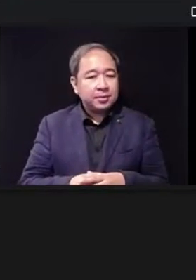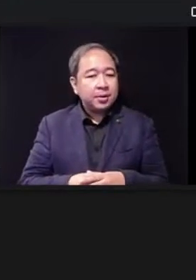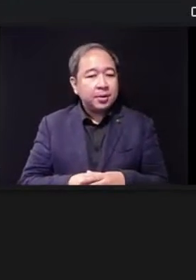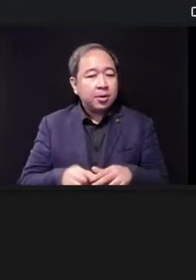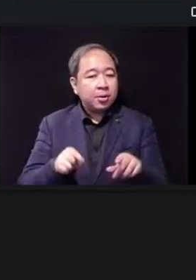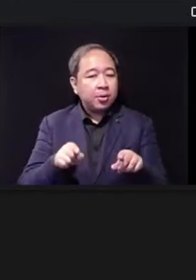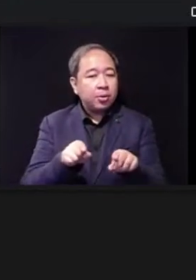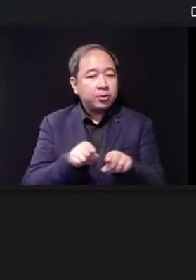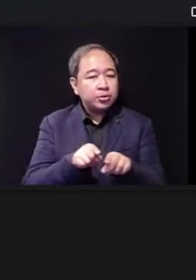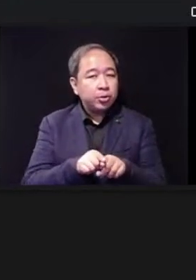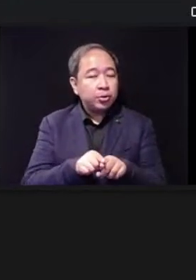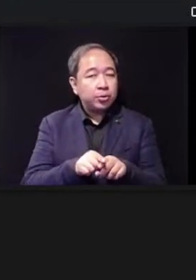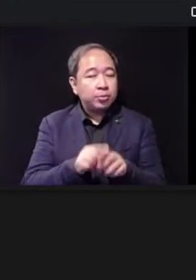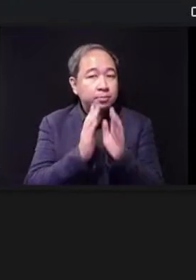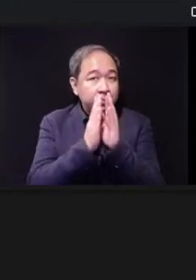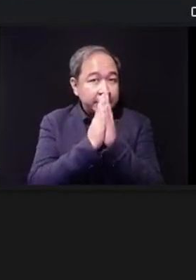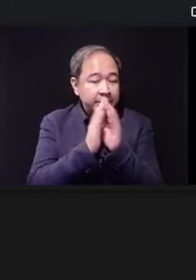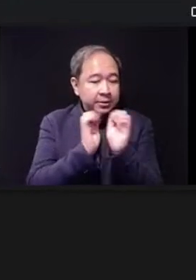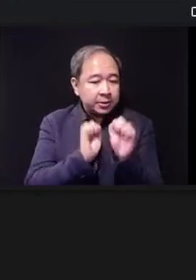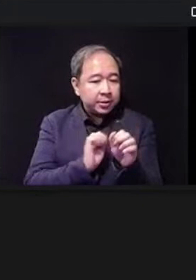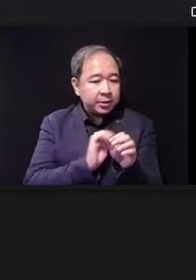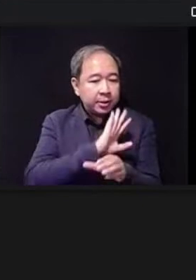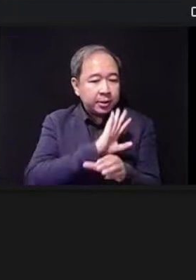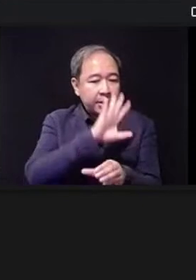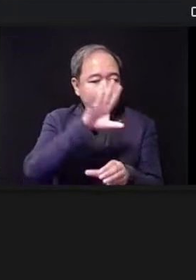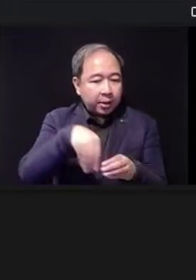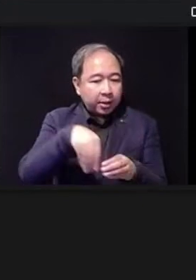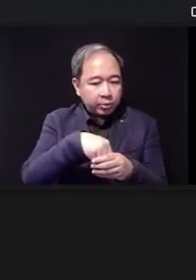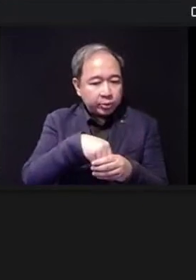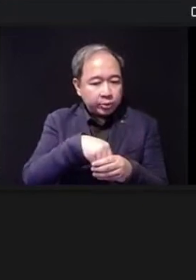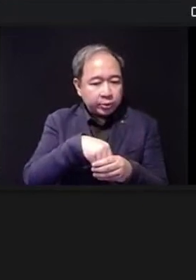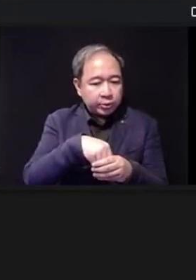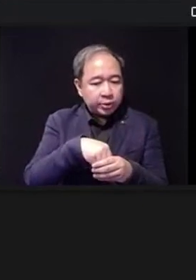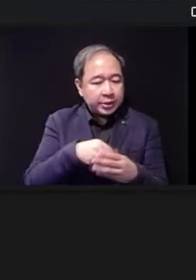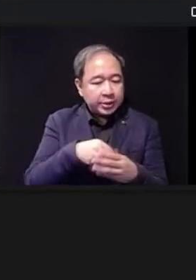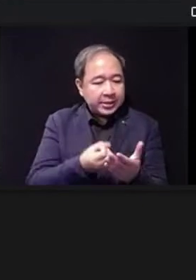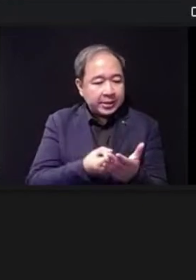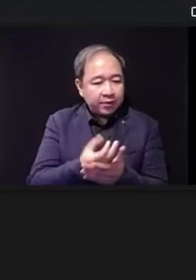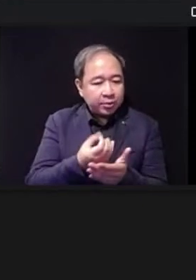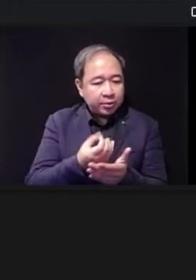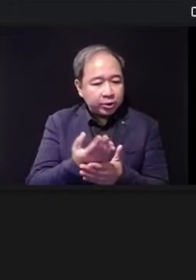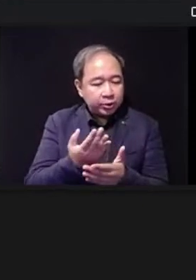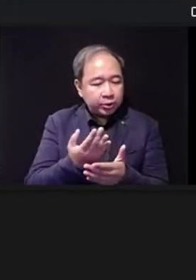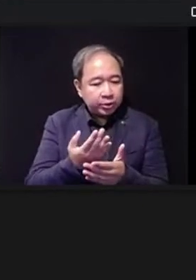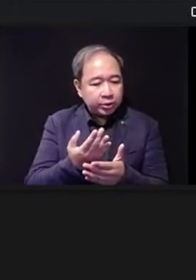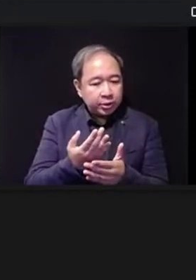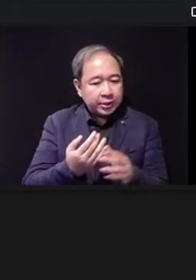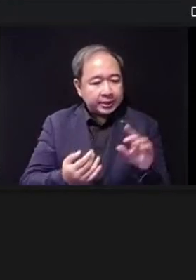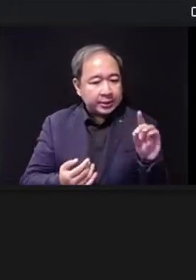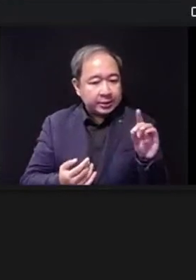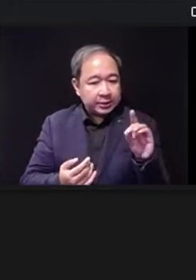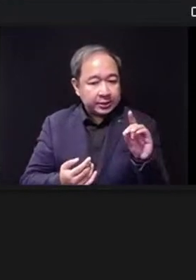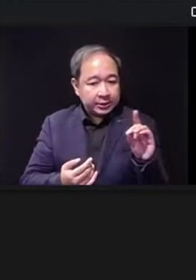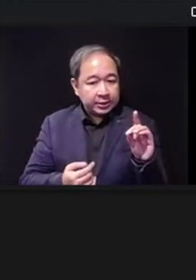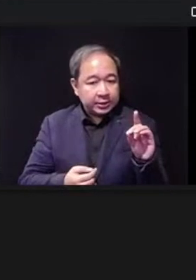manifest the inclusion or additional information on item letter D